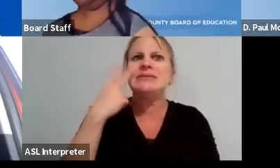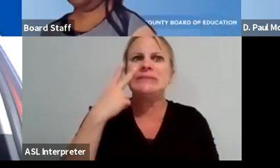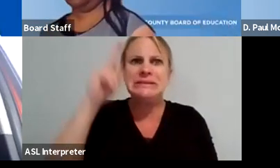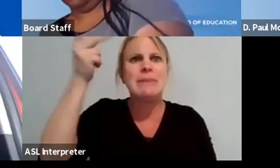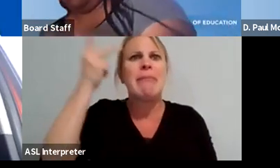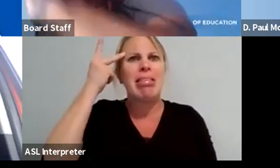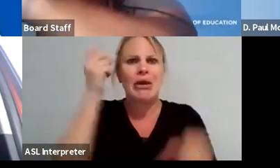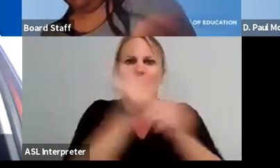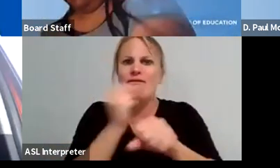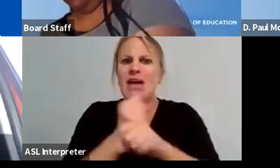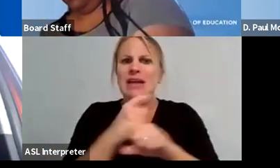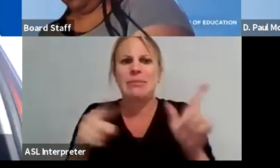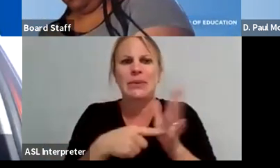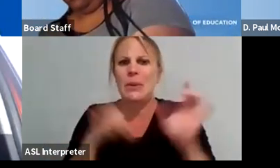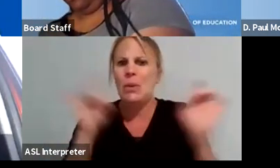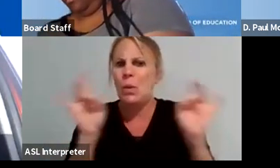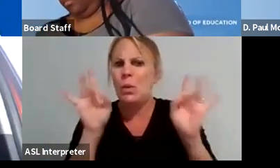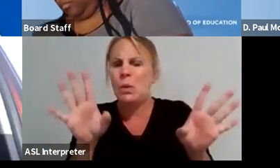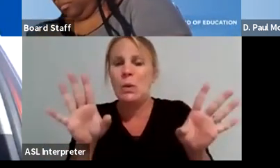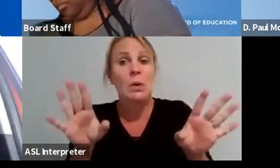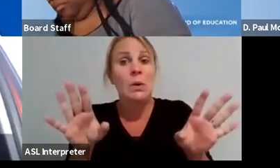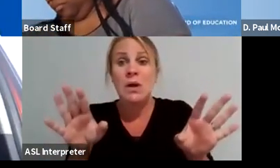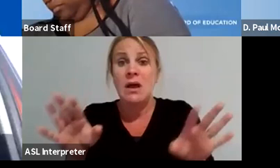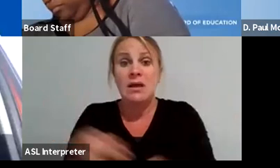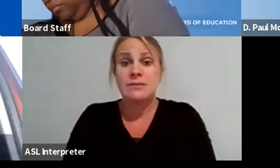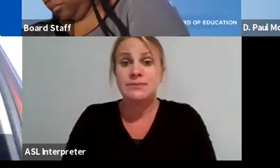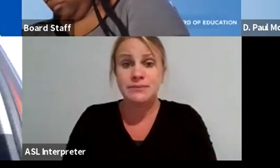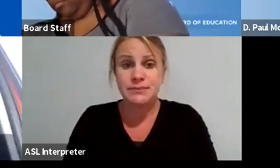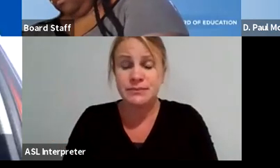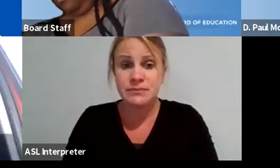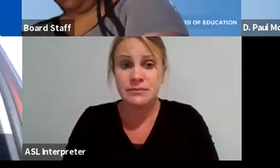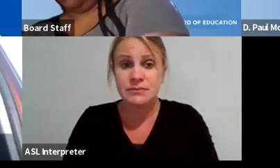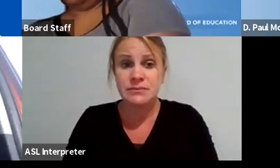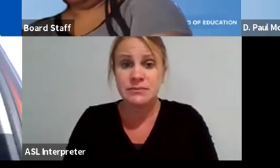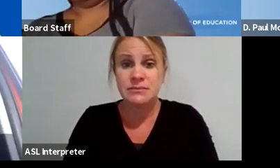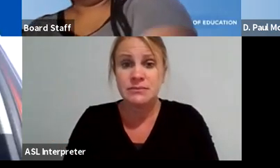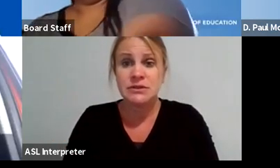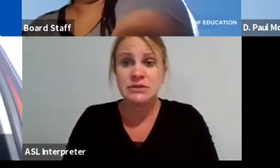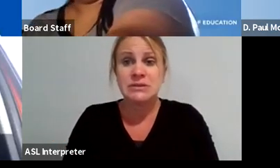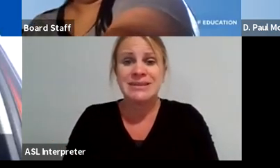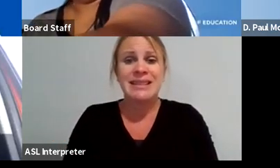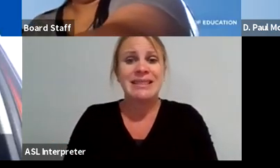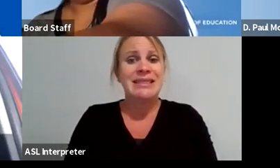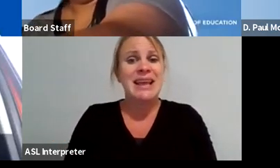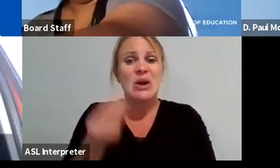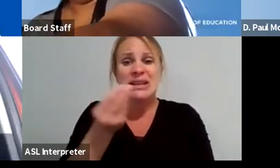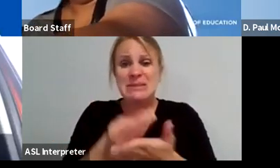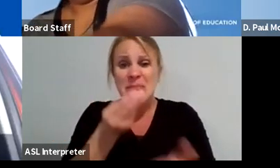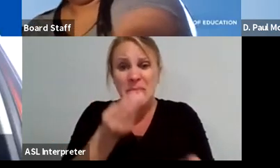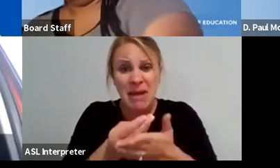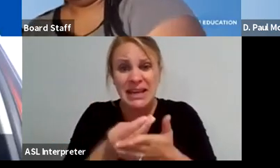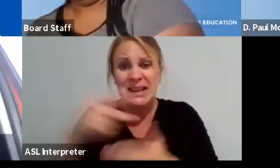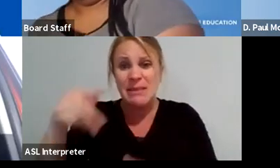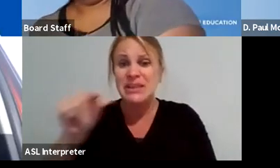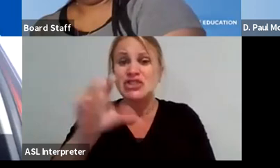fights, but this crosses lines I don't recall us crossing even in those days. There is a slurry of money in the PG County Board